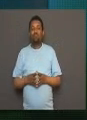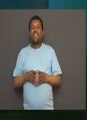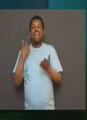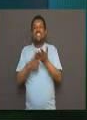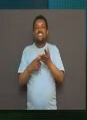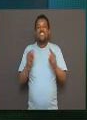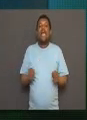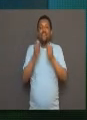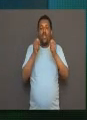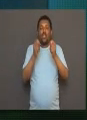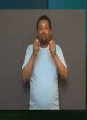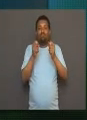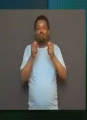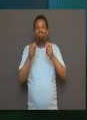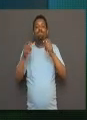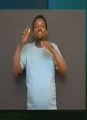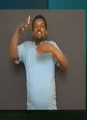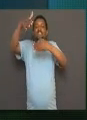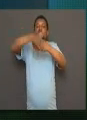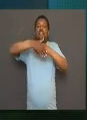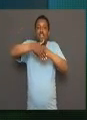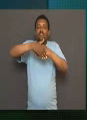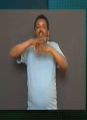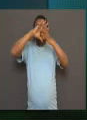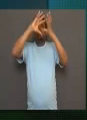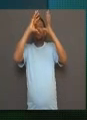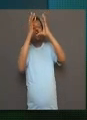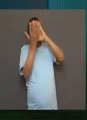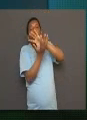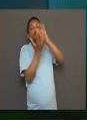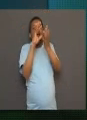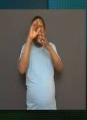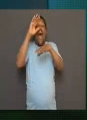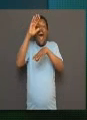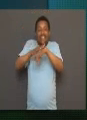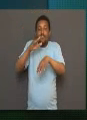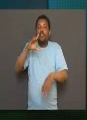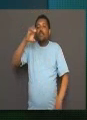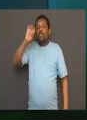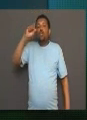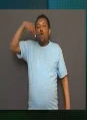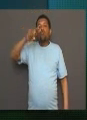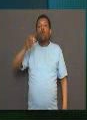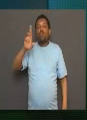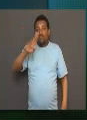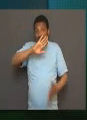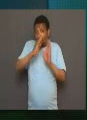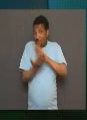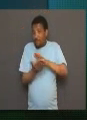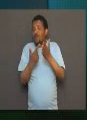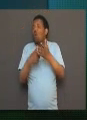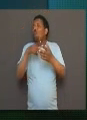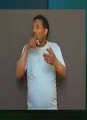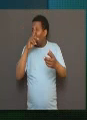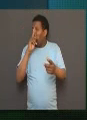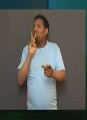This technique tangents the globe at the equator and is thus most accurate